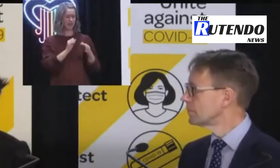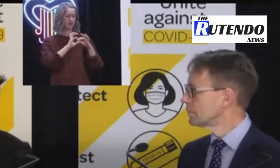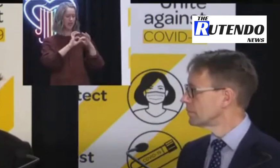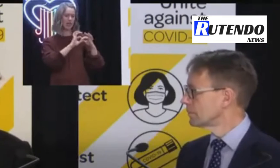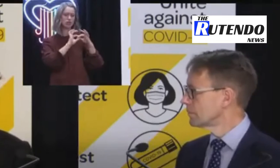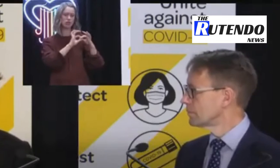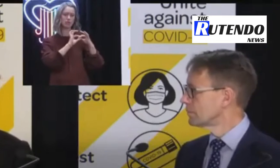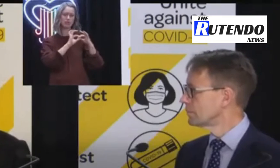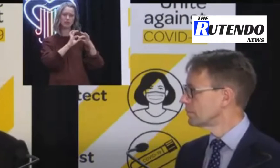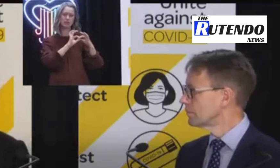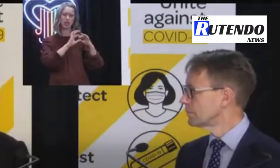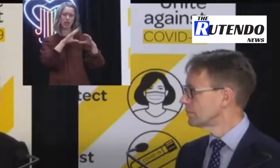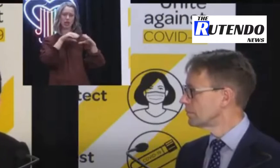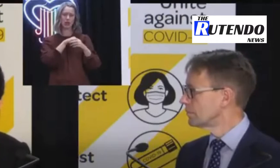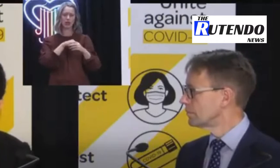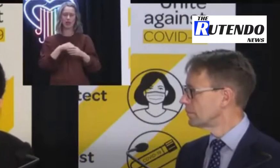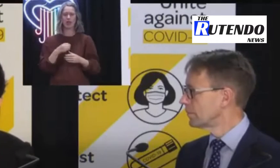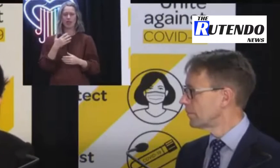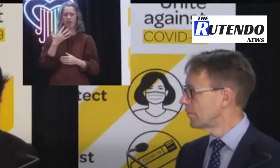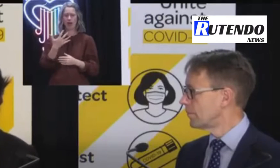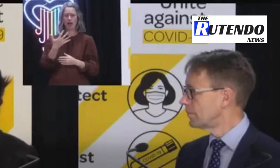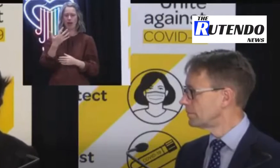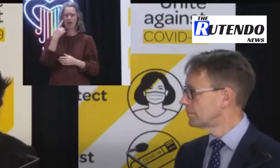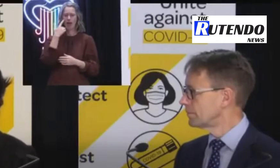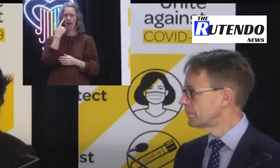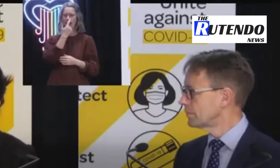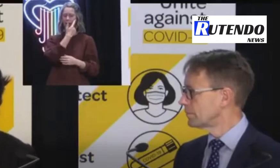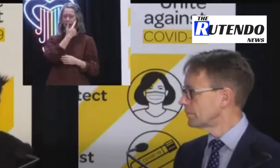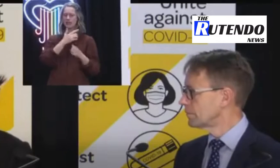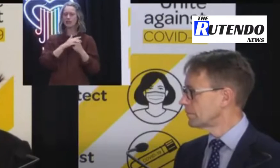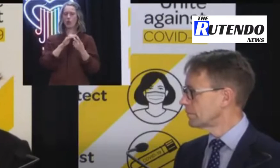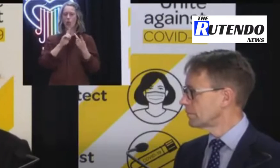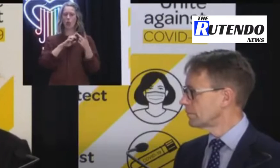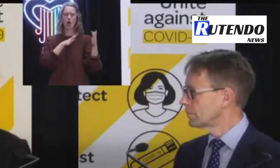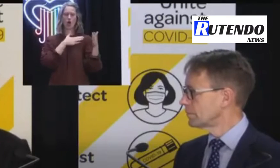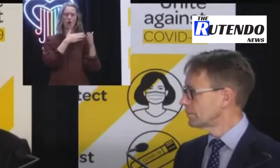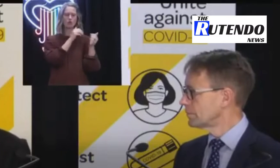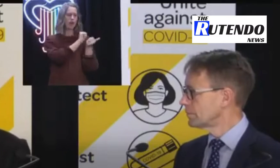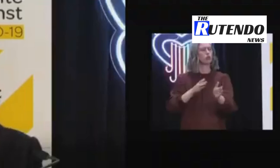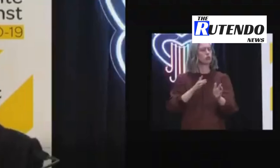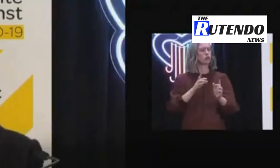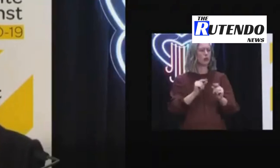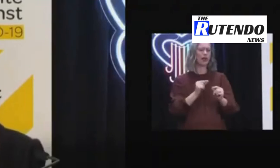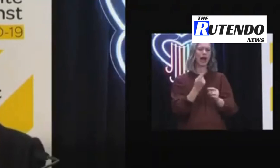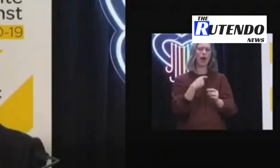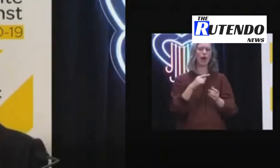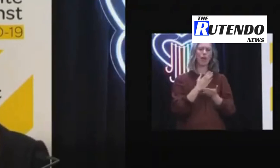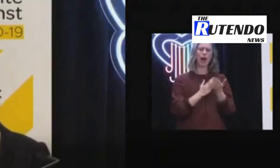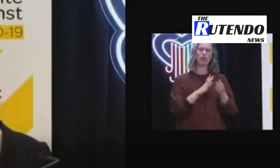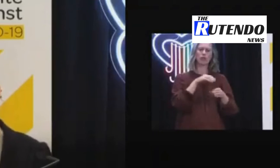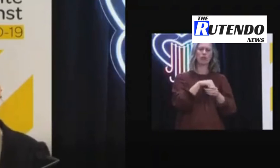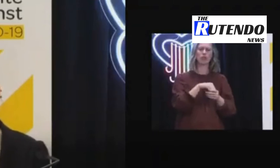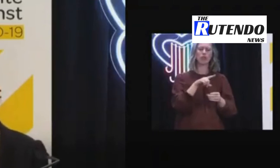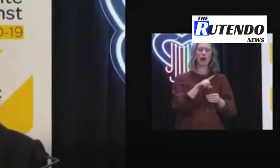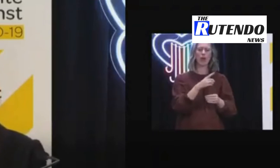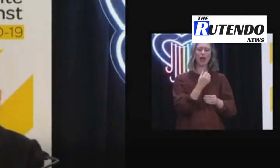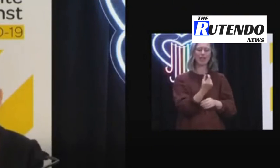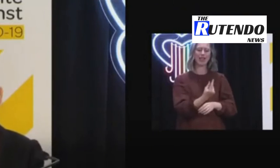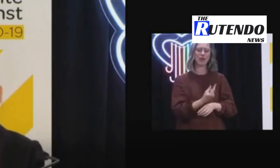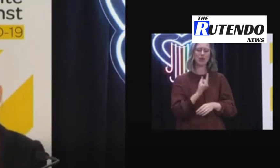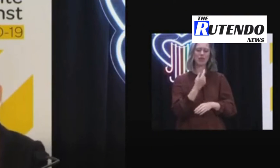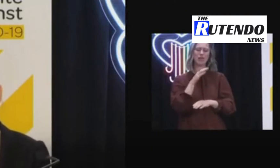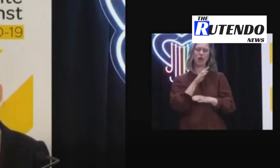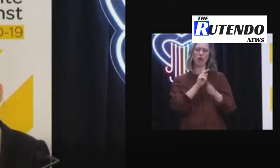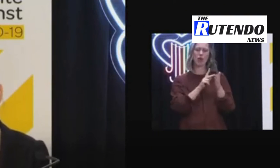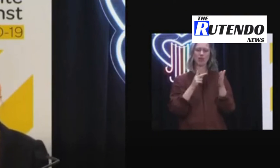including Five Eyes or our close partnership with Australia on defence matters. We have an independent foreign policy, we'll